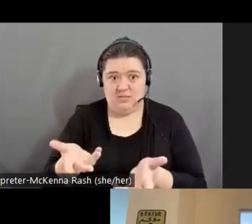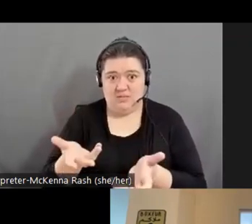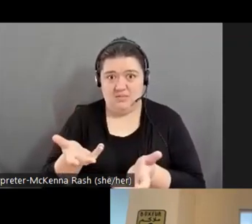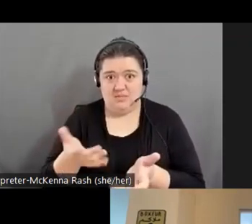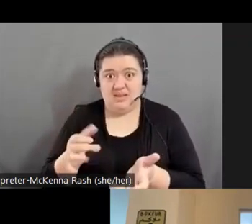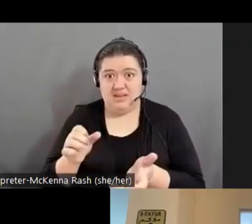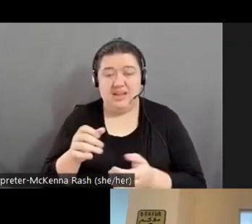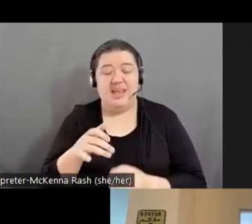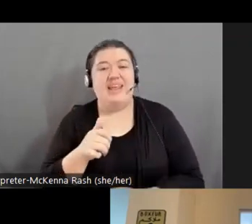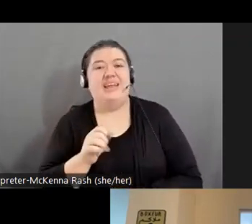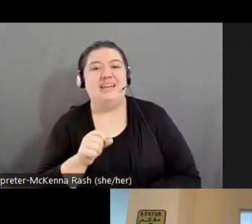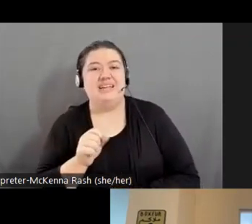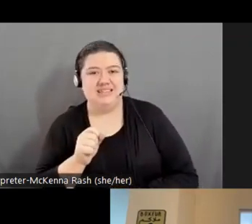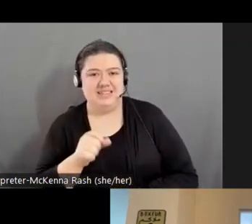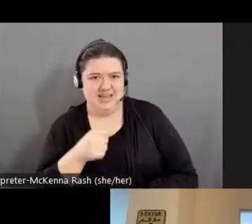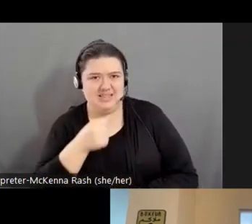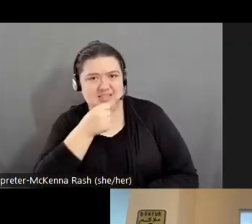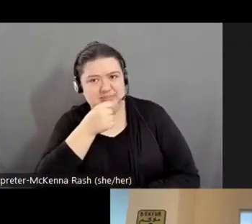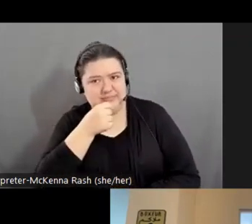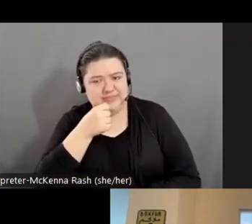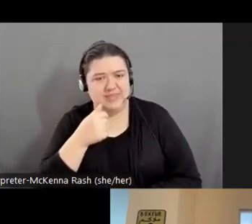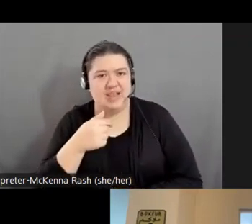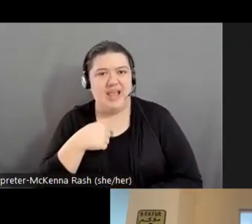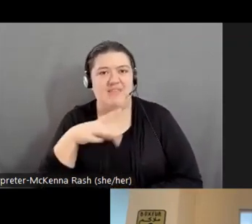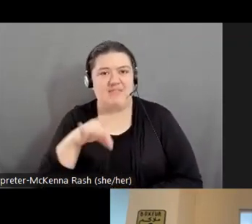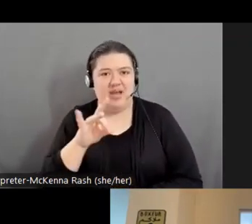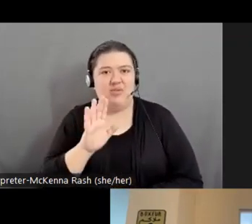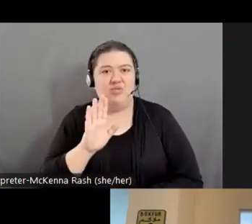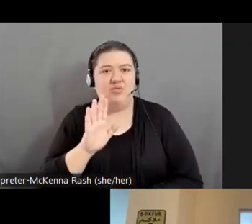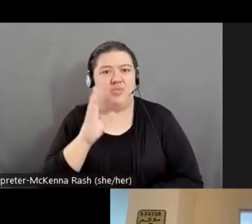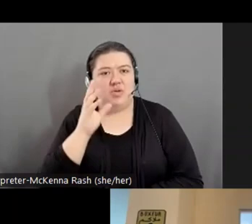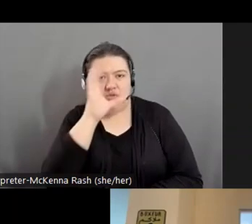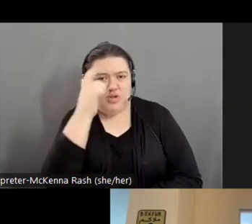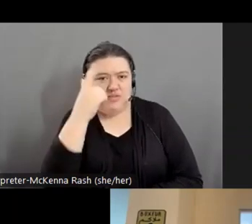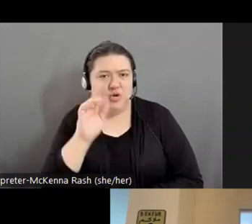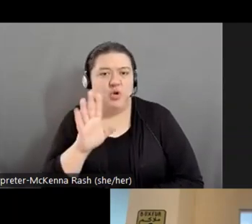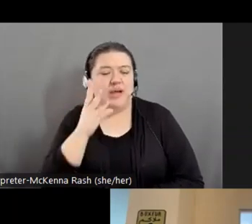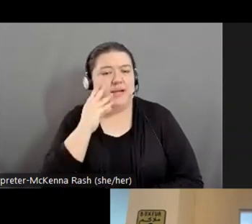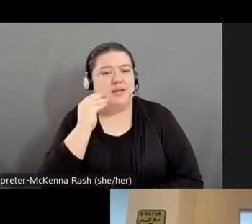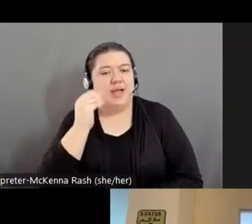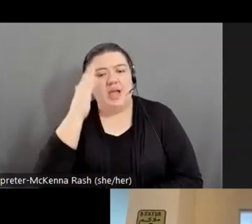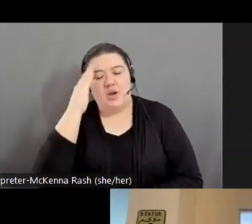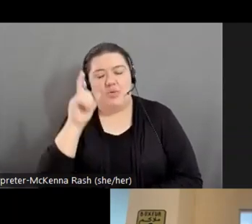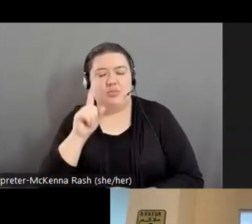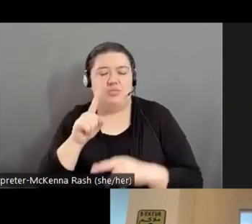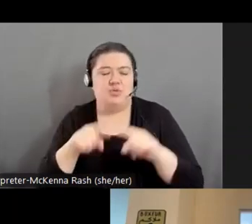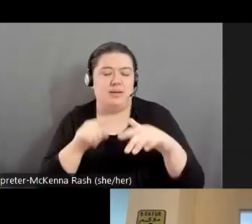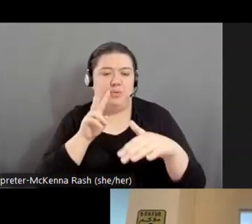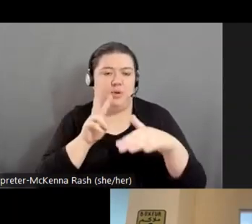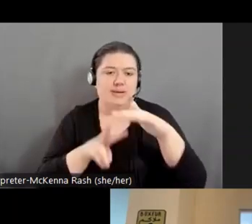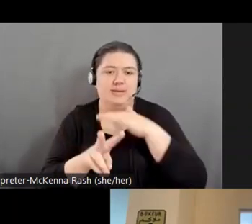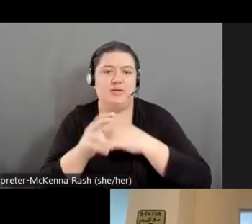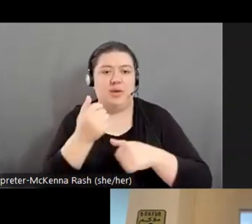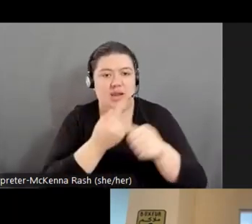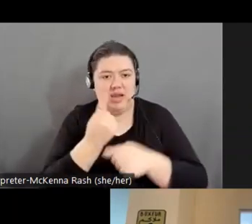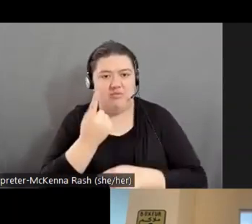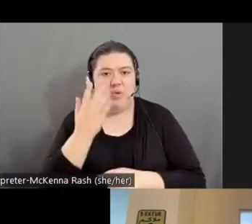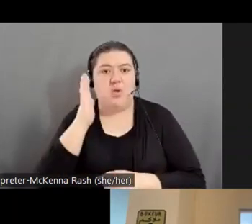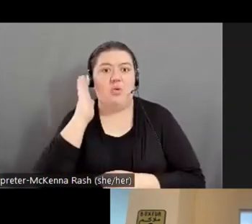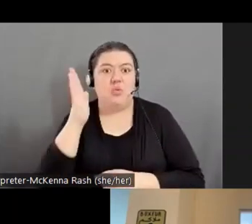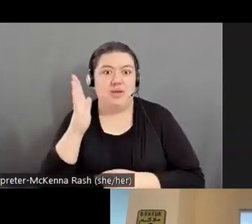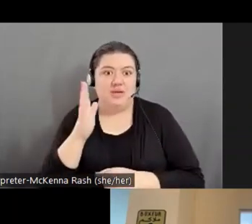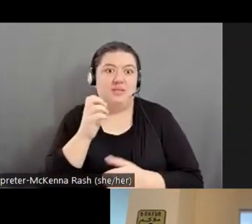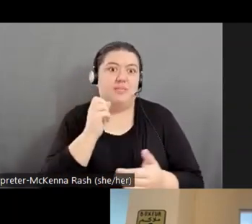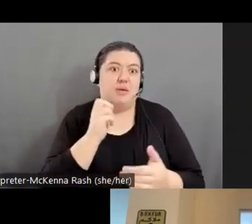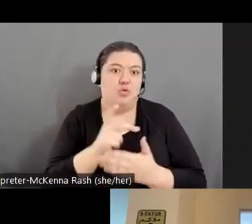Yes. Yes. Definitely what I was looking for was your experience. I know you can't predict what everyone is going to approve or not